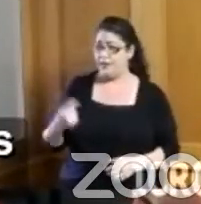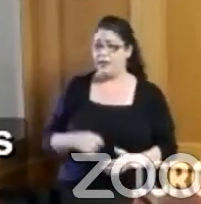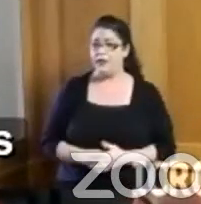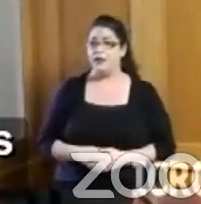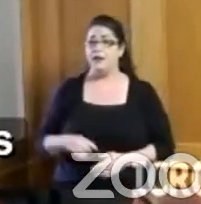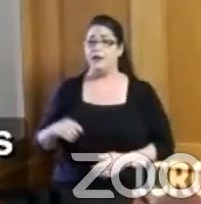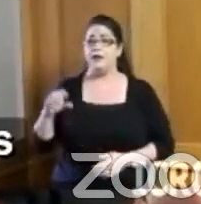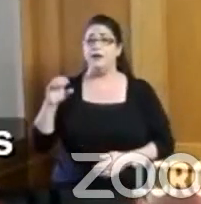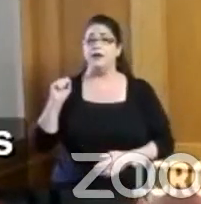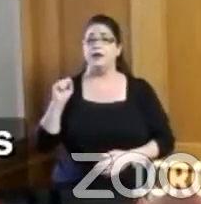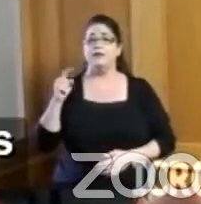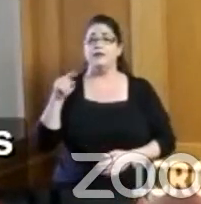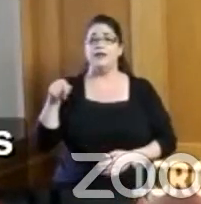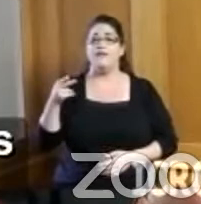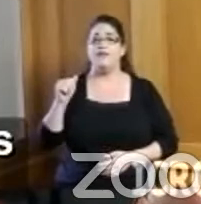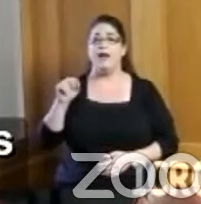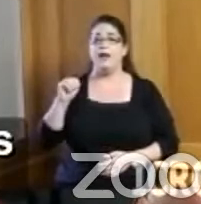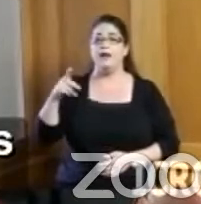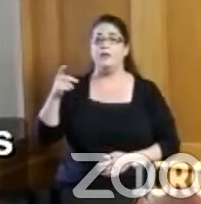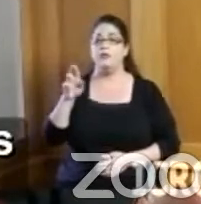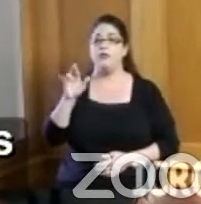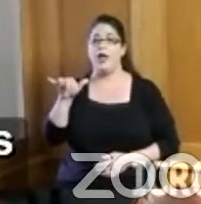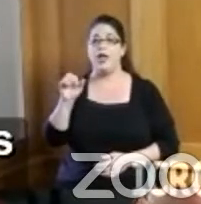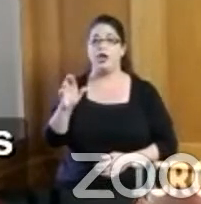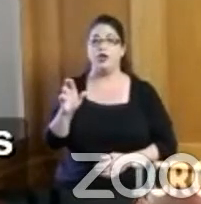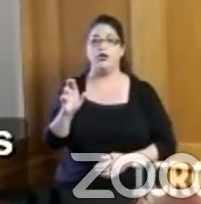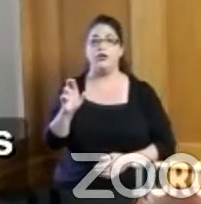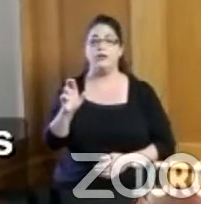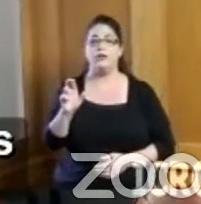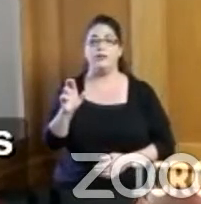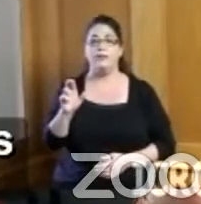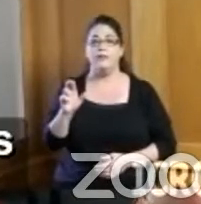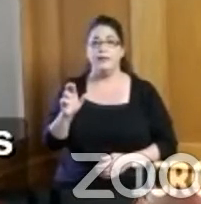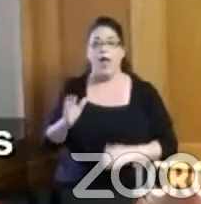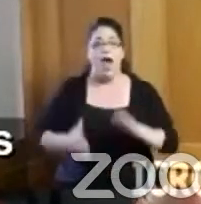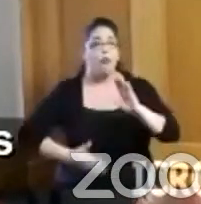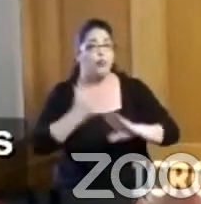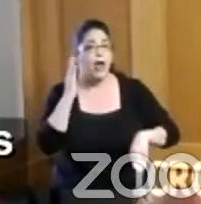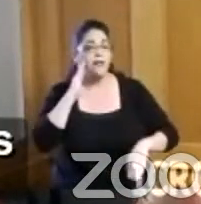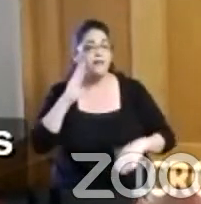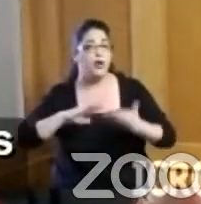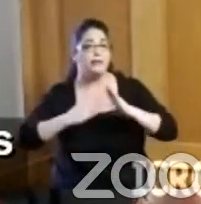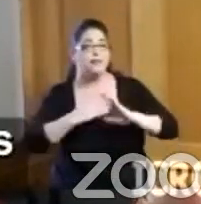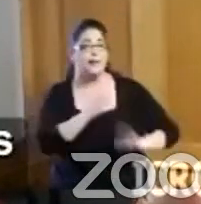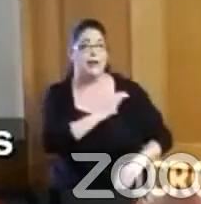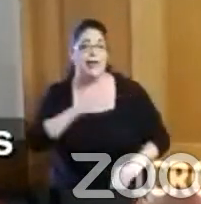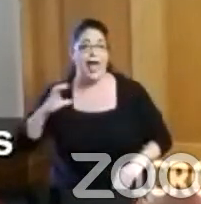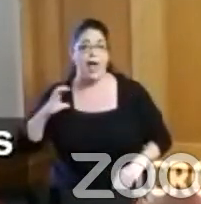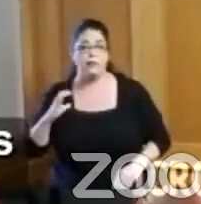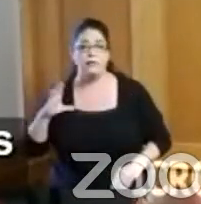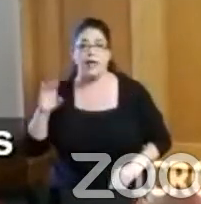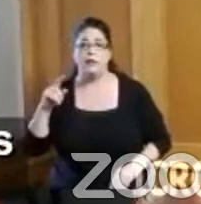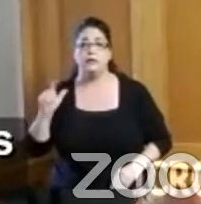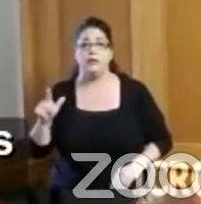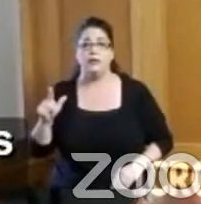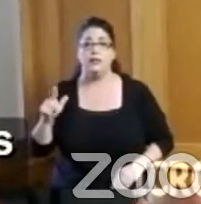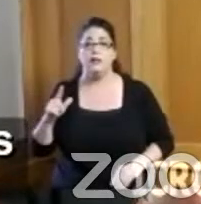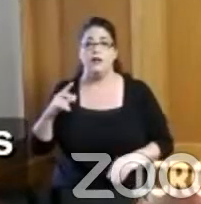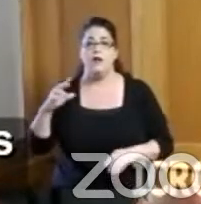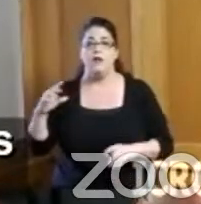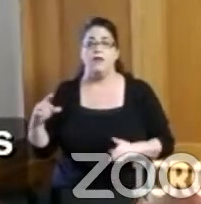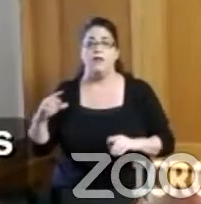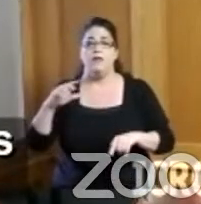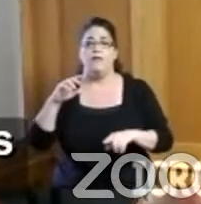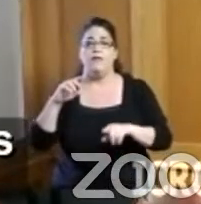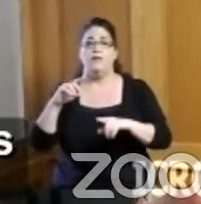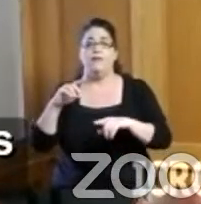My name is Stefan Pryor, and I'm running for city council. So I want y'all to vote on me. Stefan Pryor,